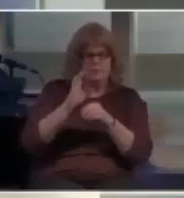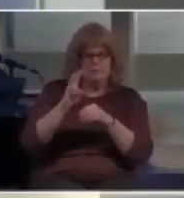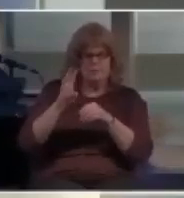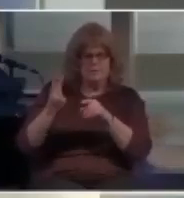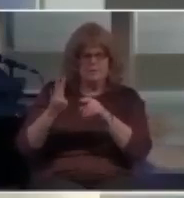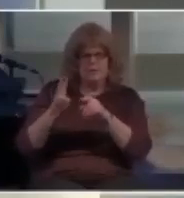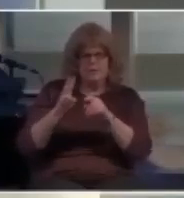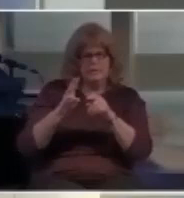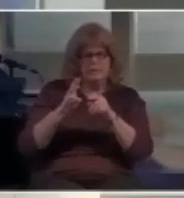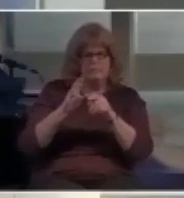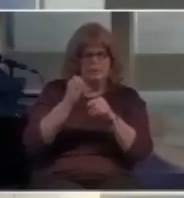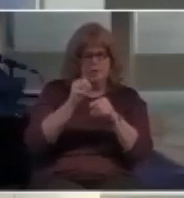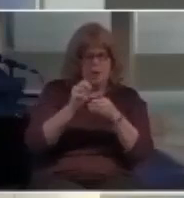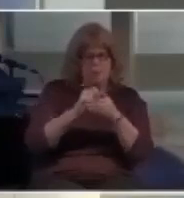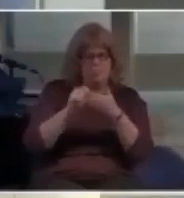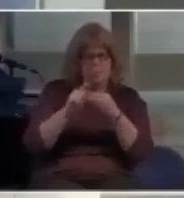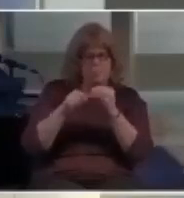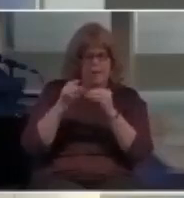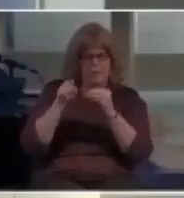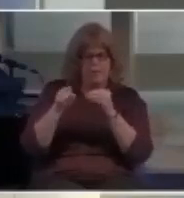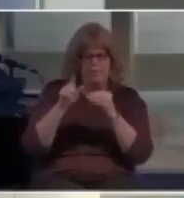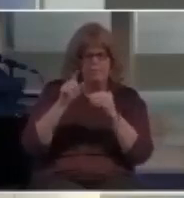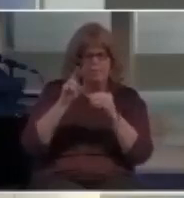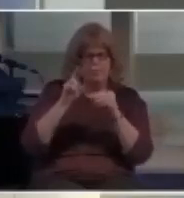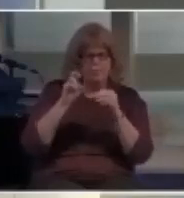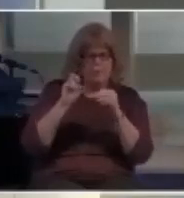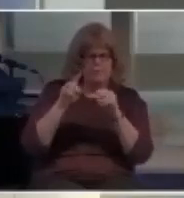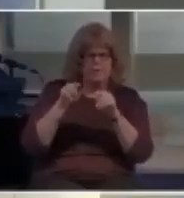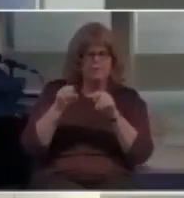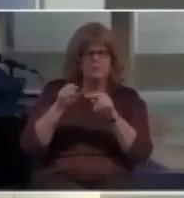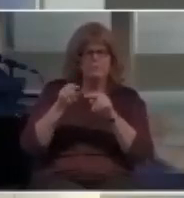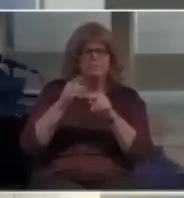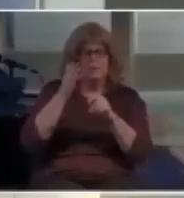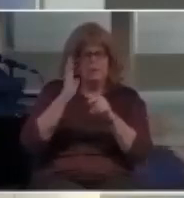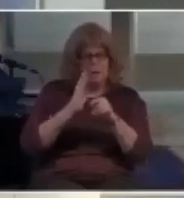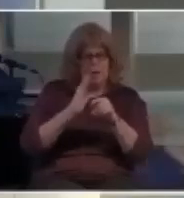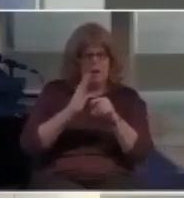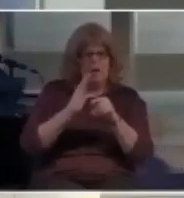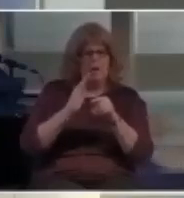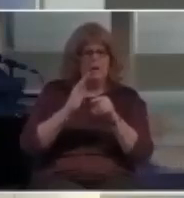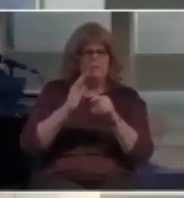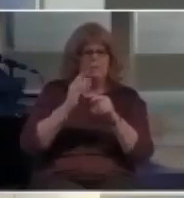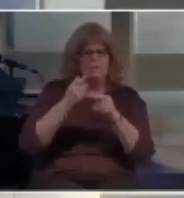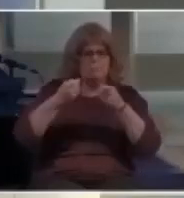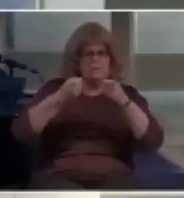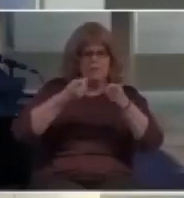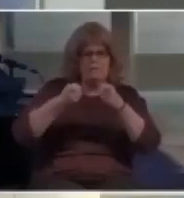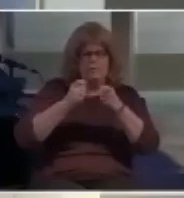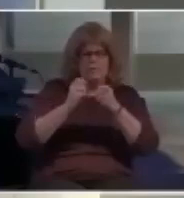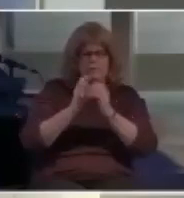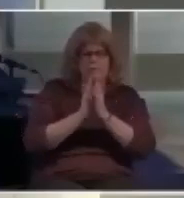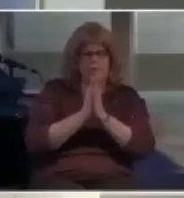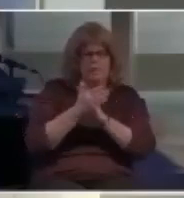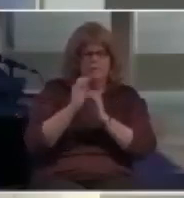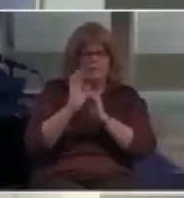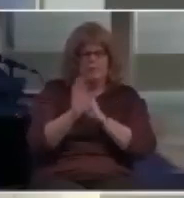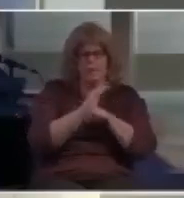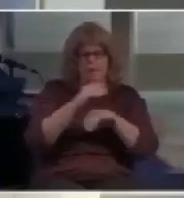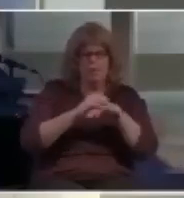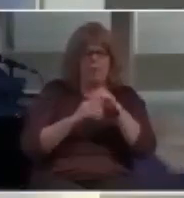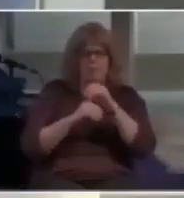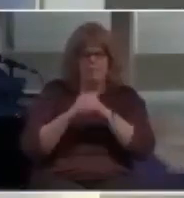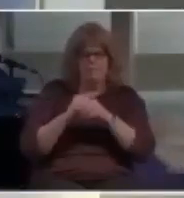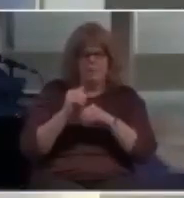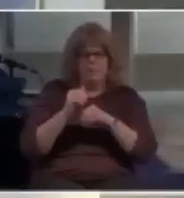John. And once again, God's providence and God's sovereignty becomes their comfort. Their